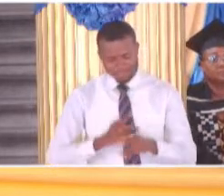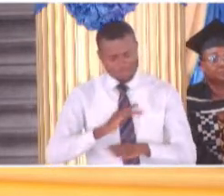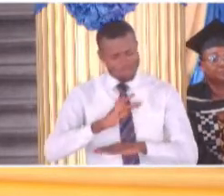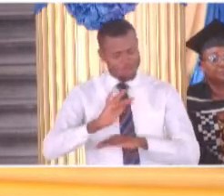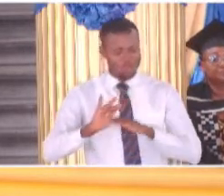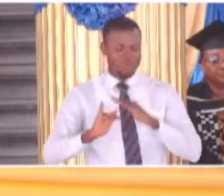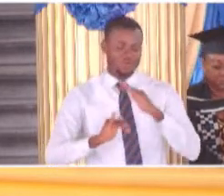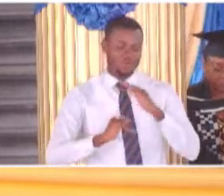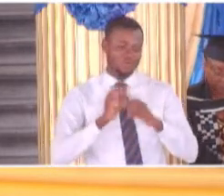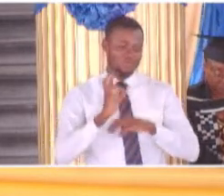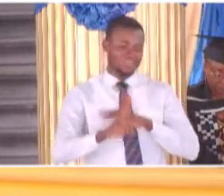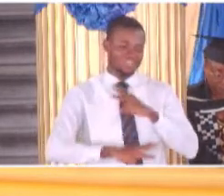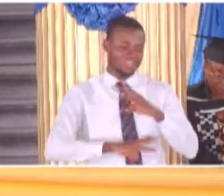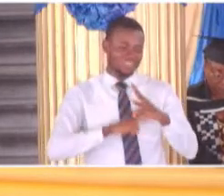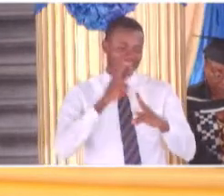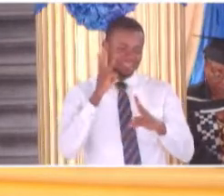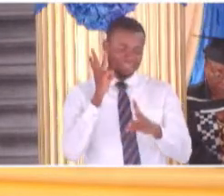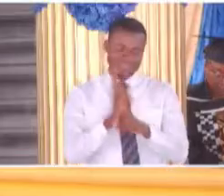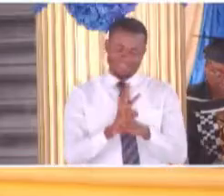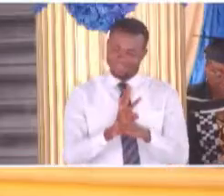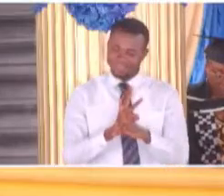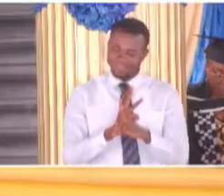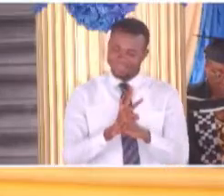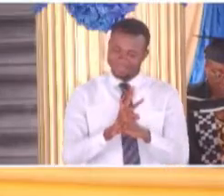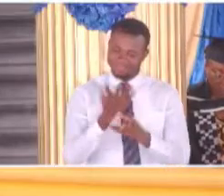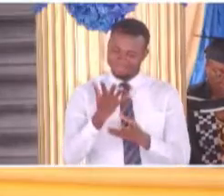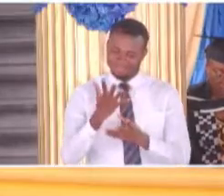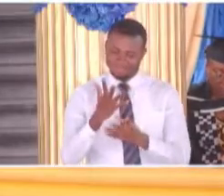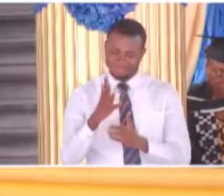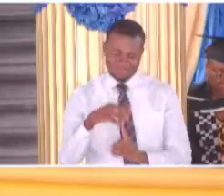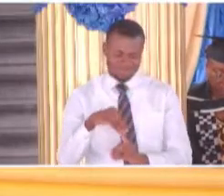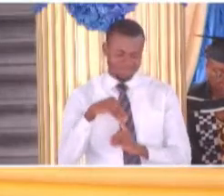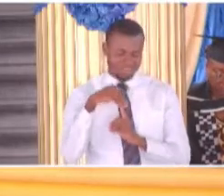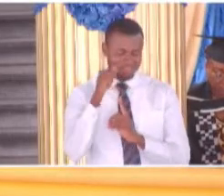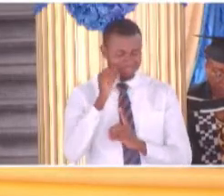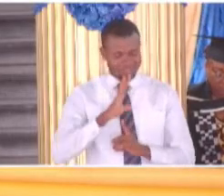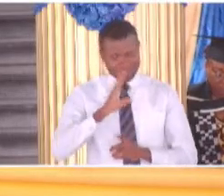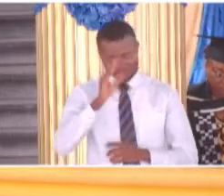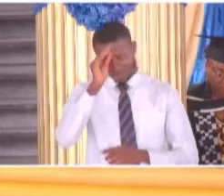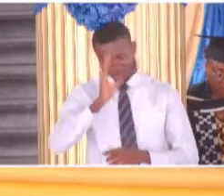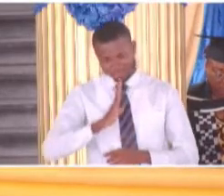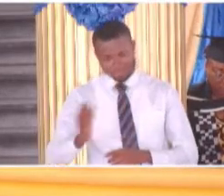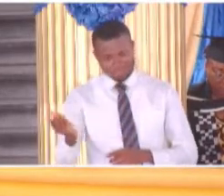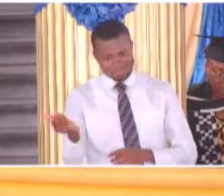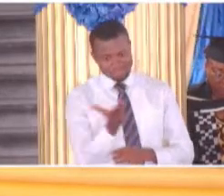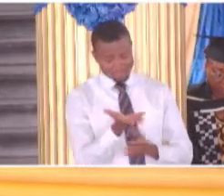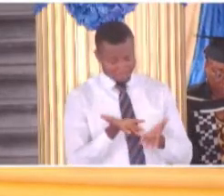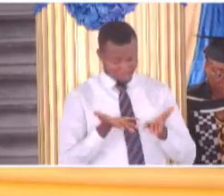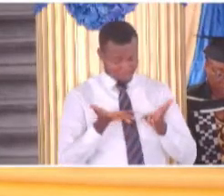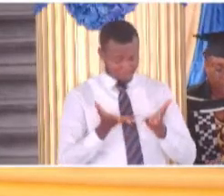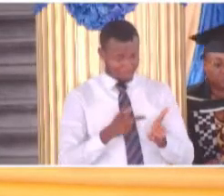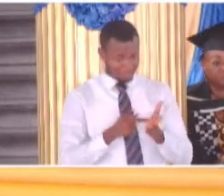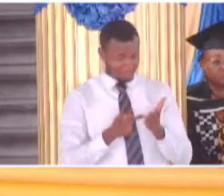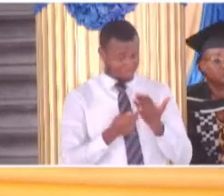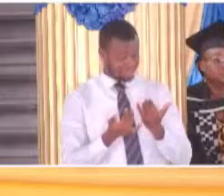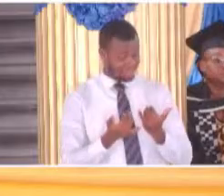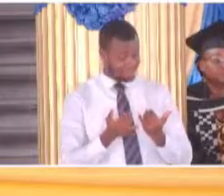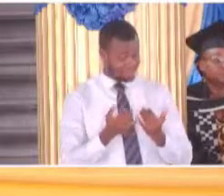world, distinguished ladies and gentlemen. Our deliberations are finally